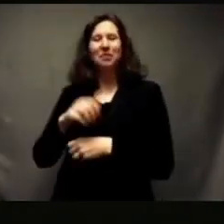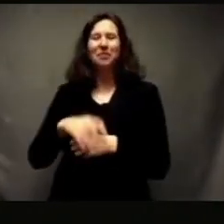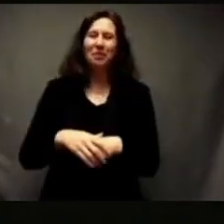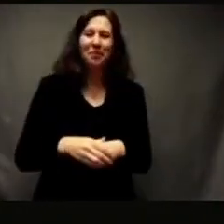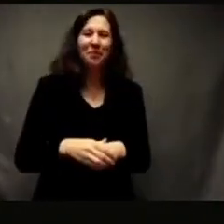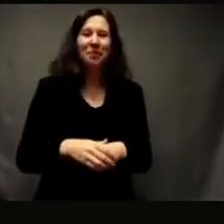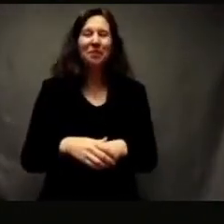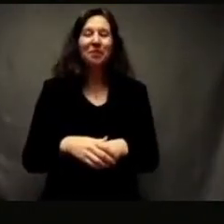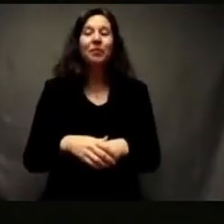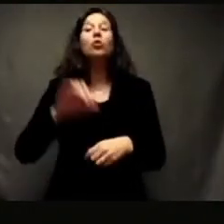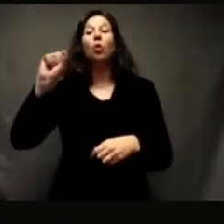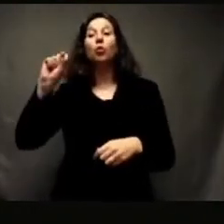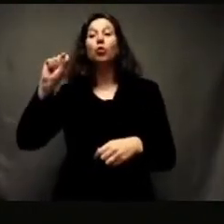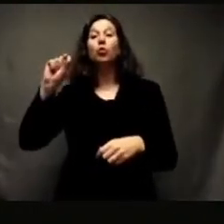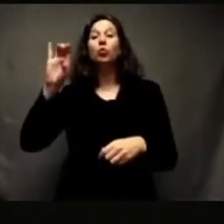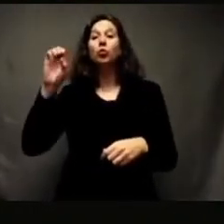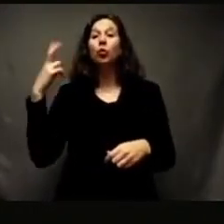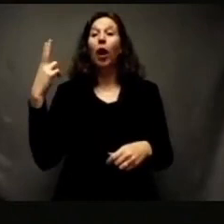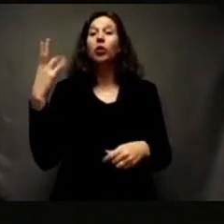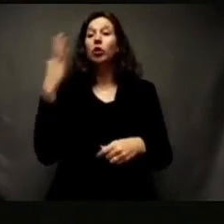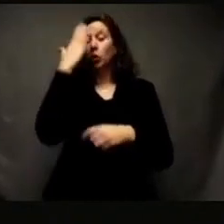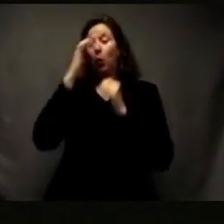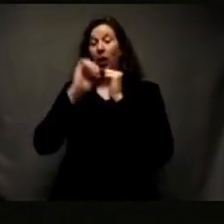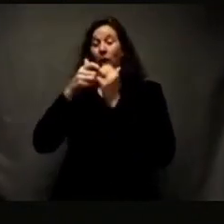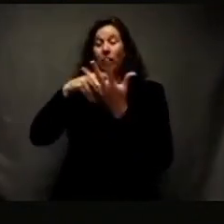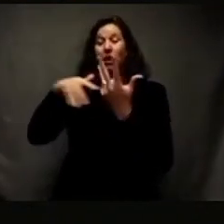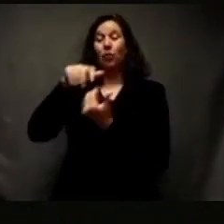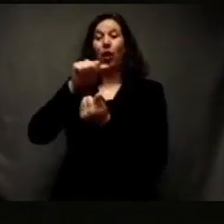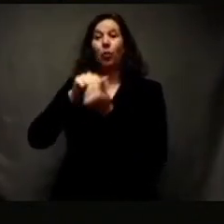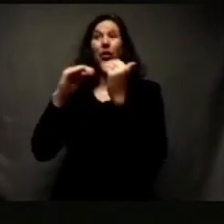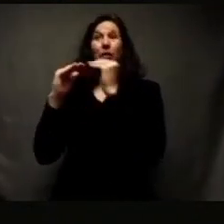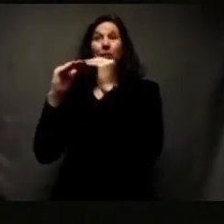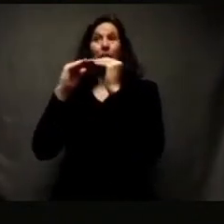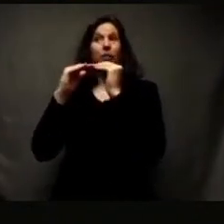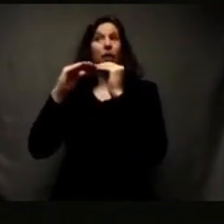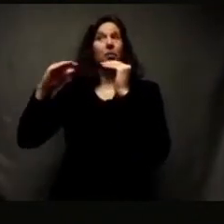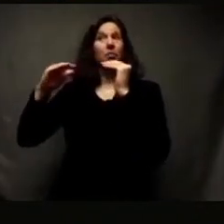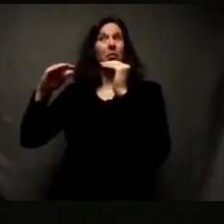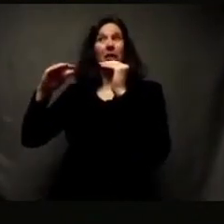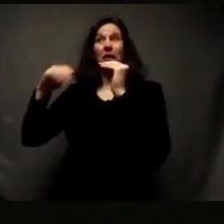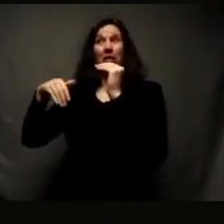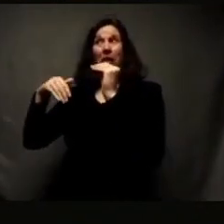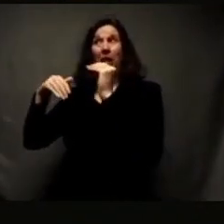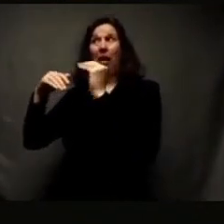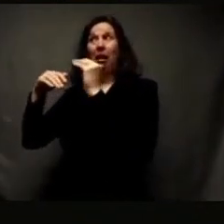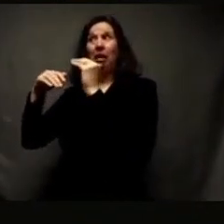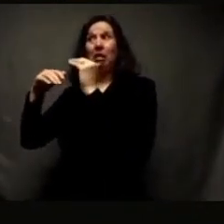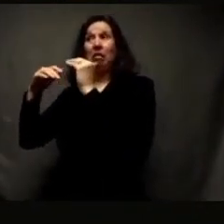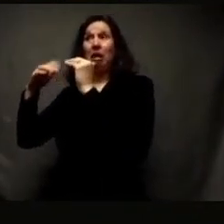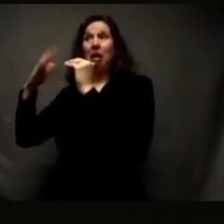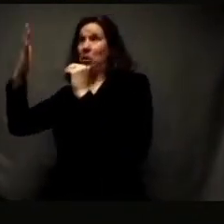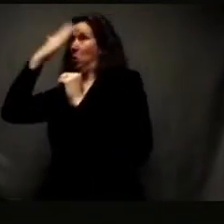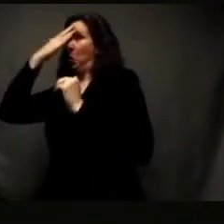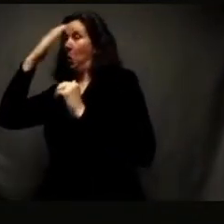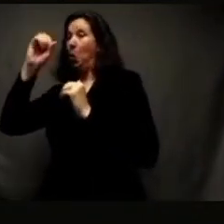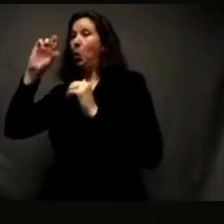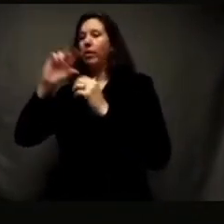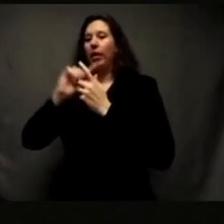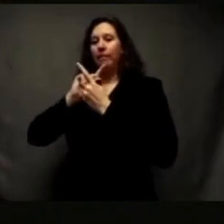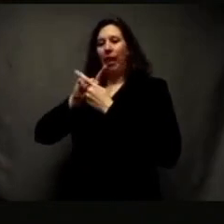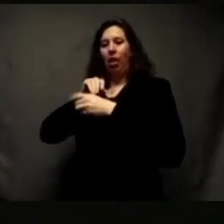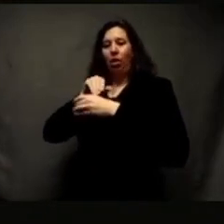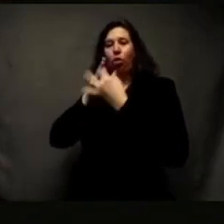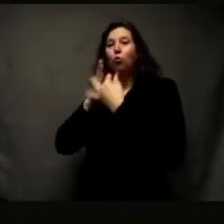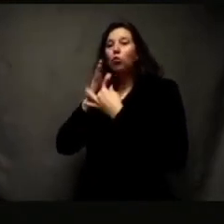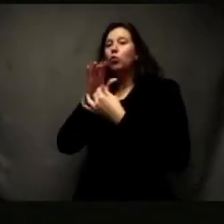is just knowing how to interact with peers that maybe they don't know that they've met through the Scratch Studio, or knowing